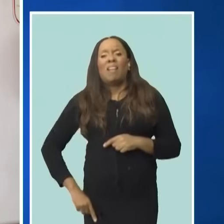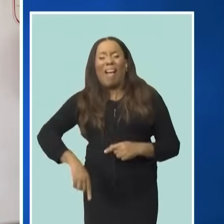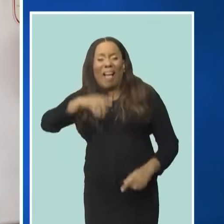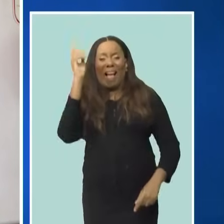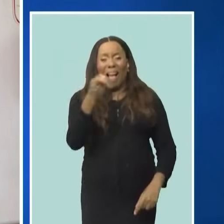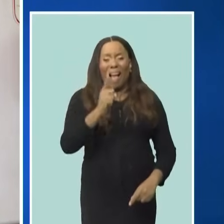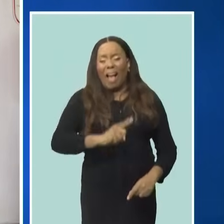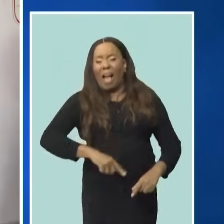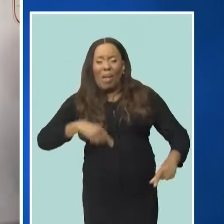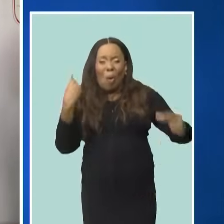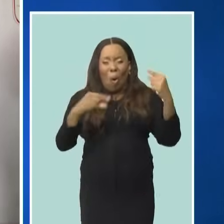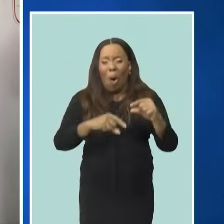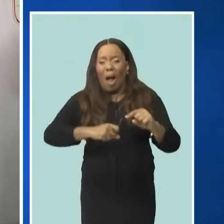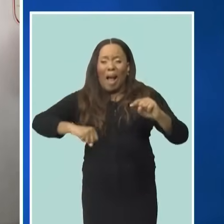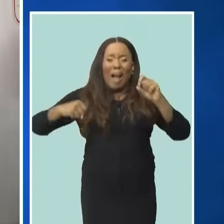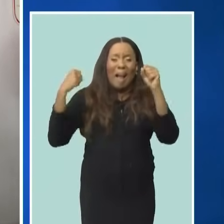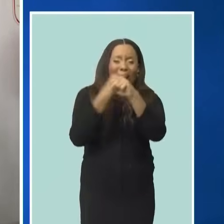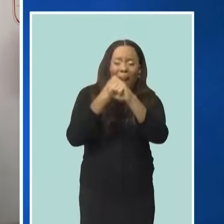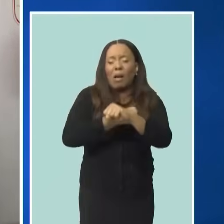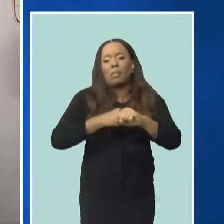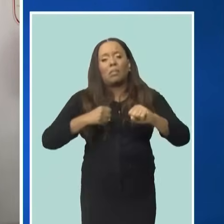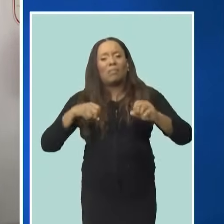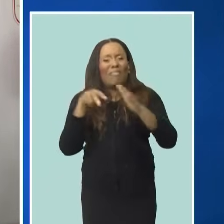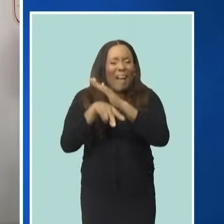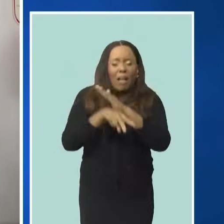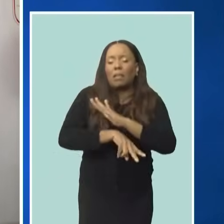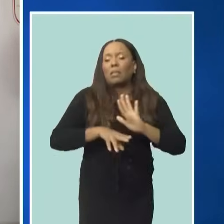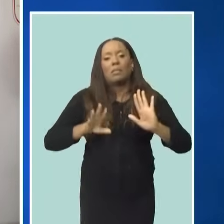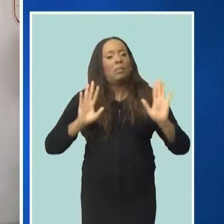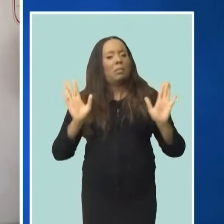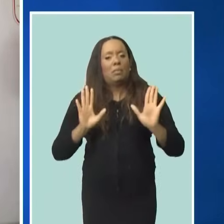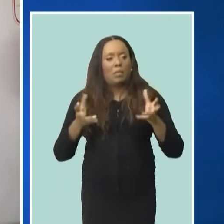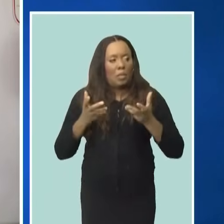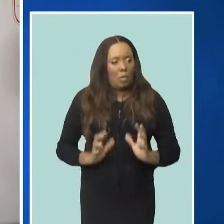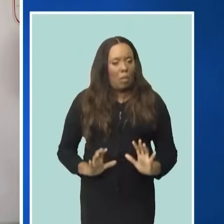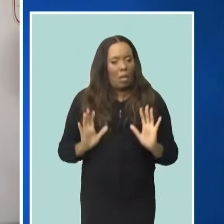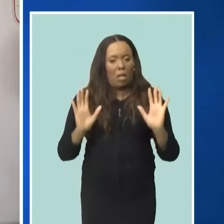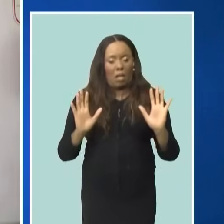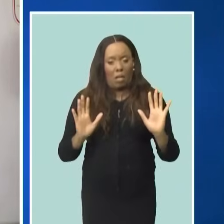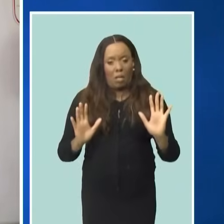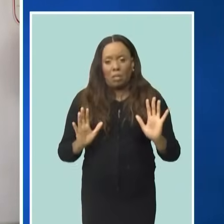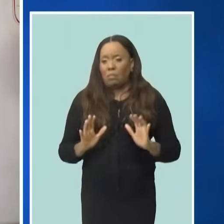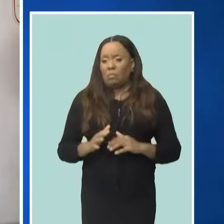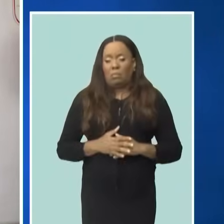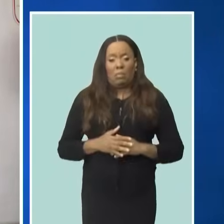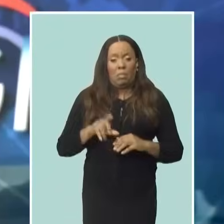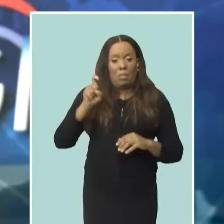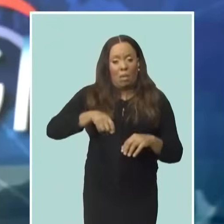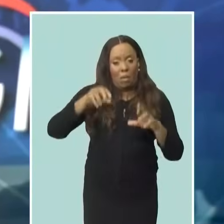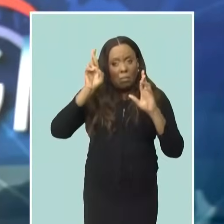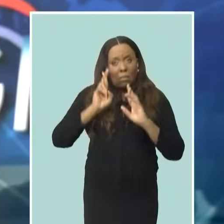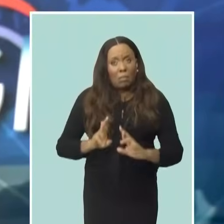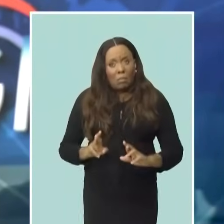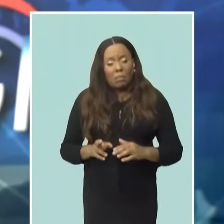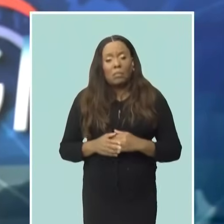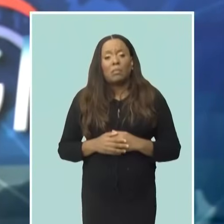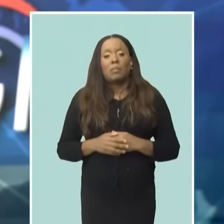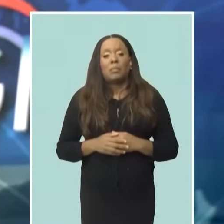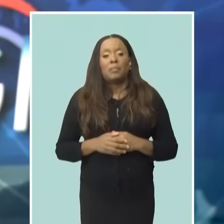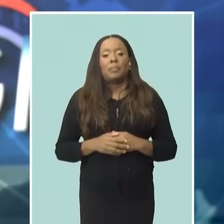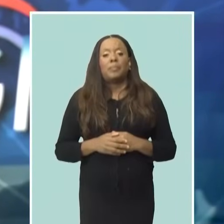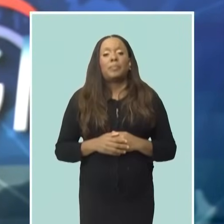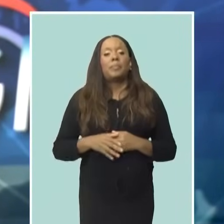against a public health worker that is violent or even disrespectful.